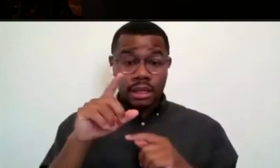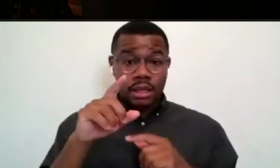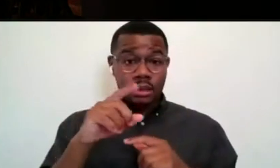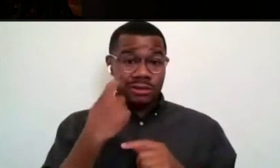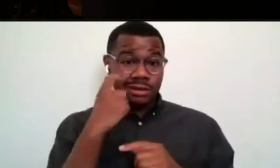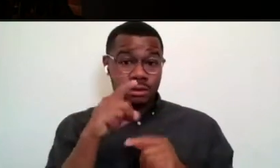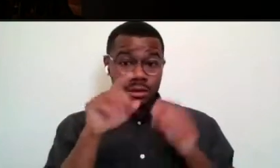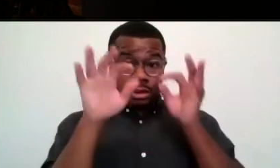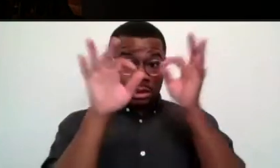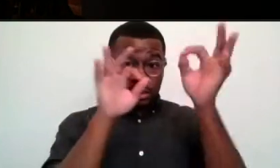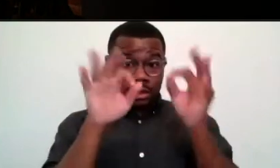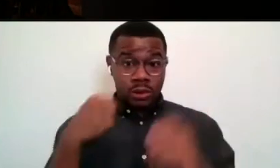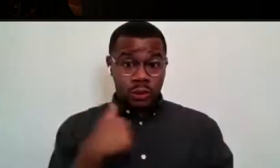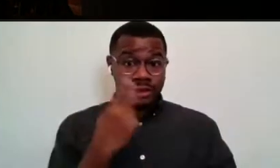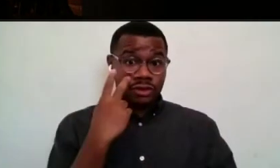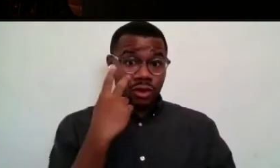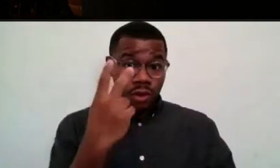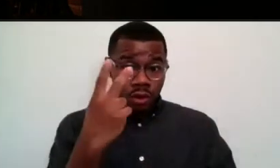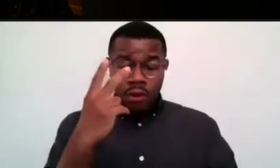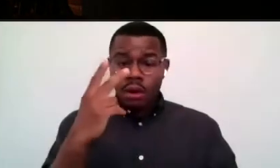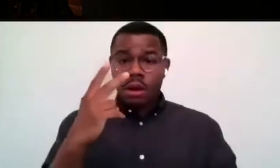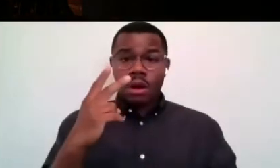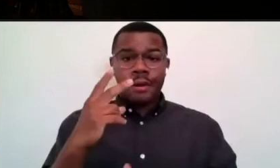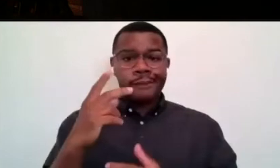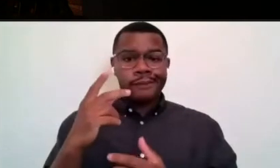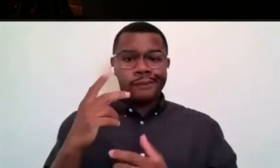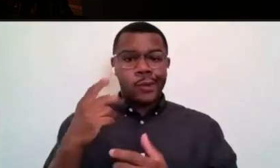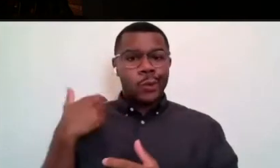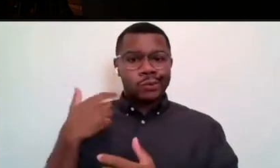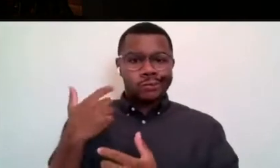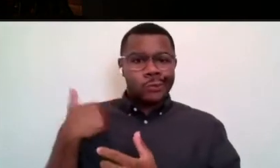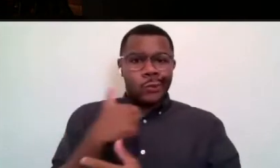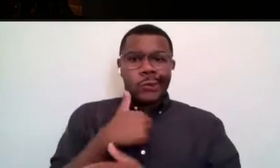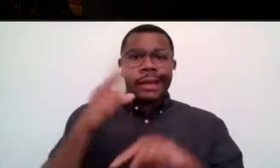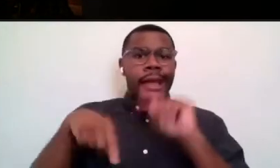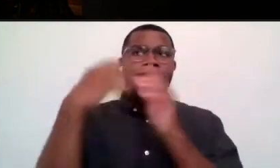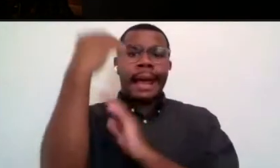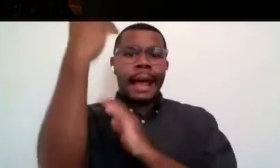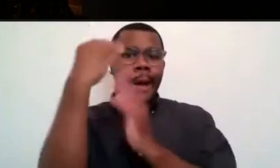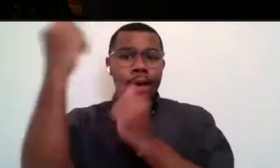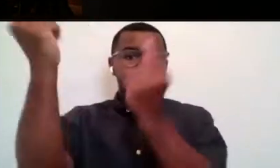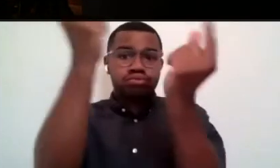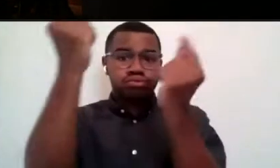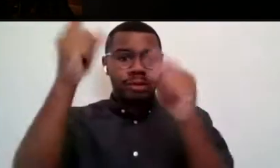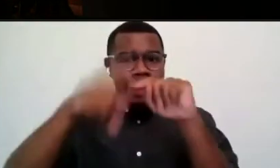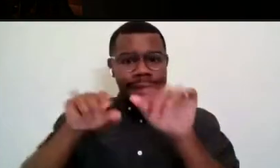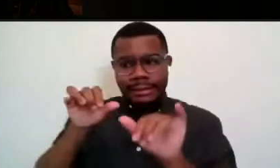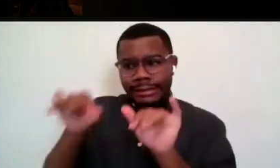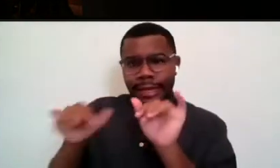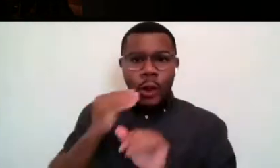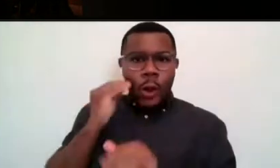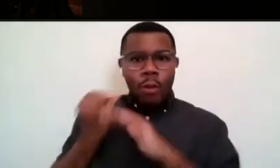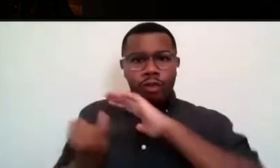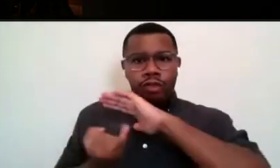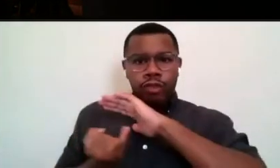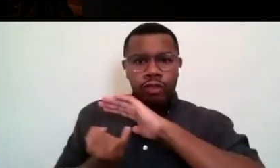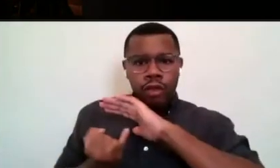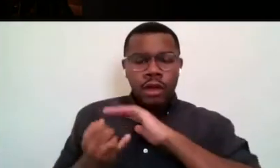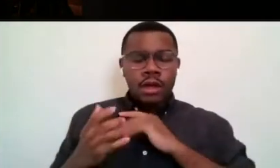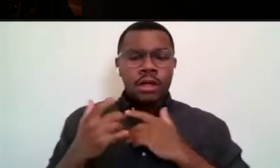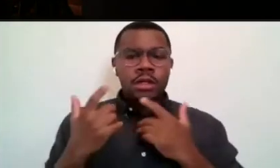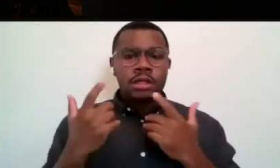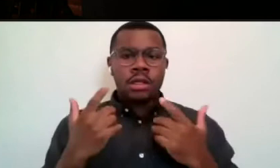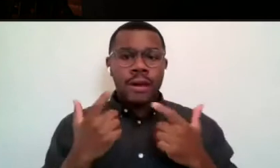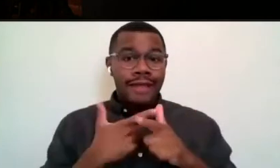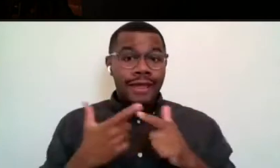all spoke to the very present day dilemma that we were all having, and then the young woman that said, no, she was